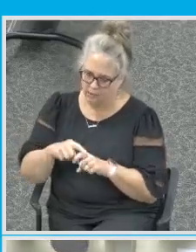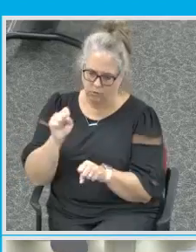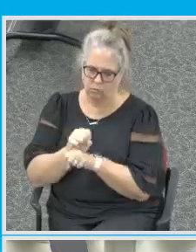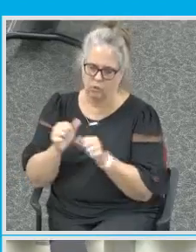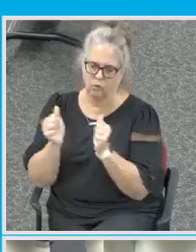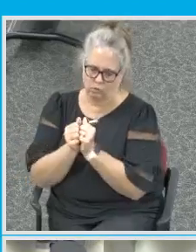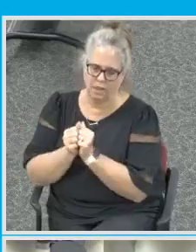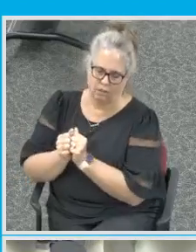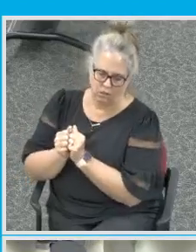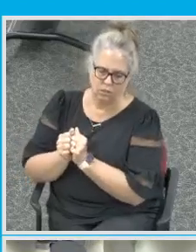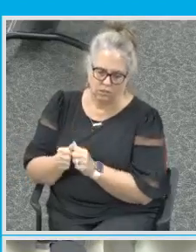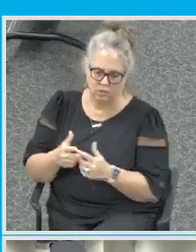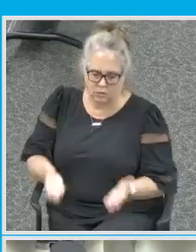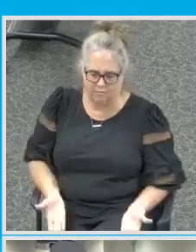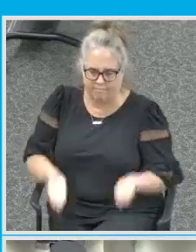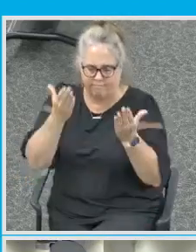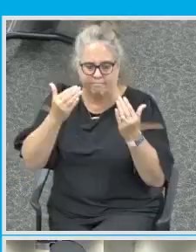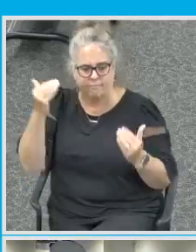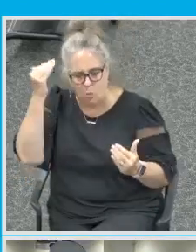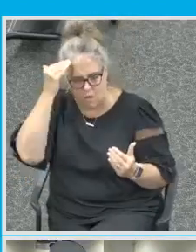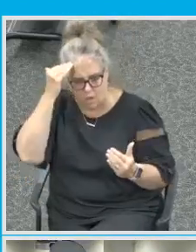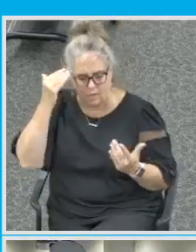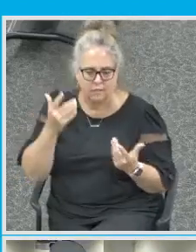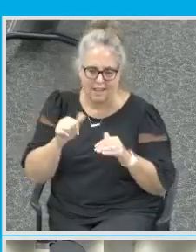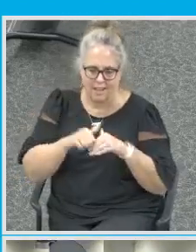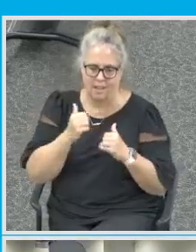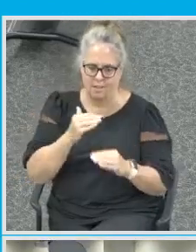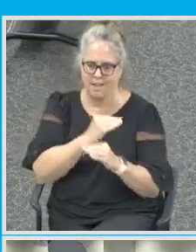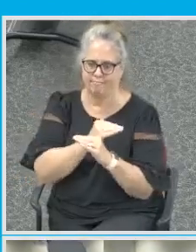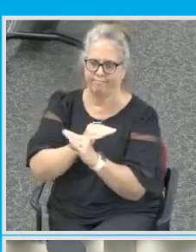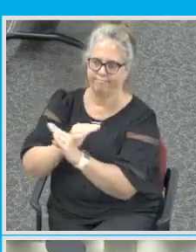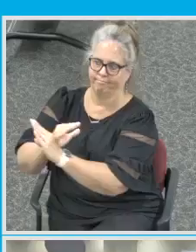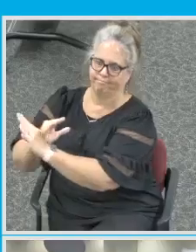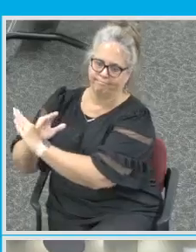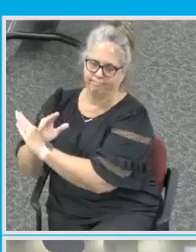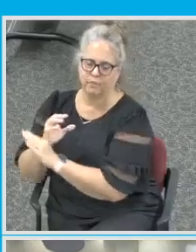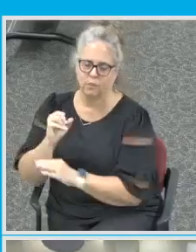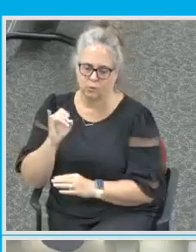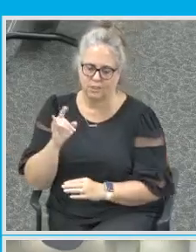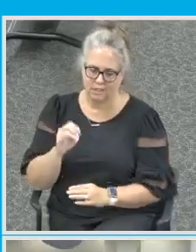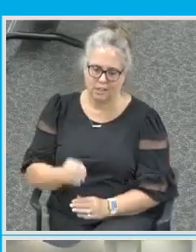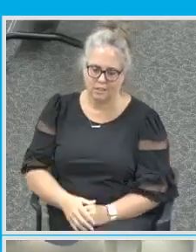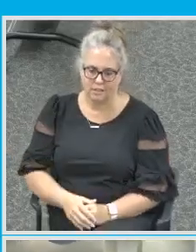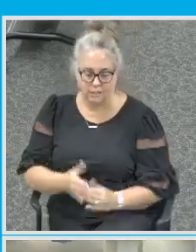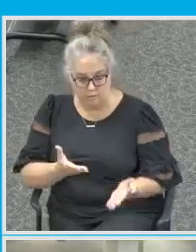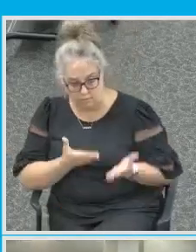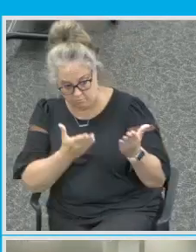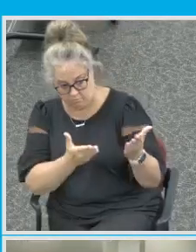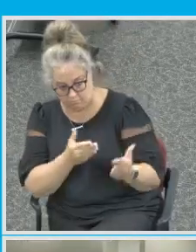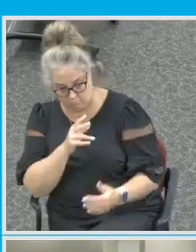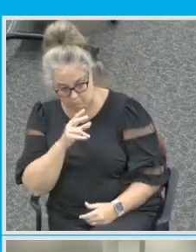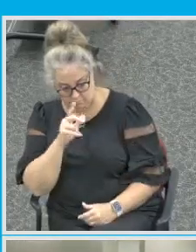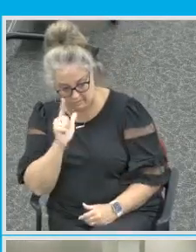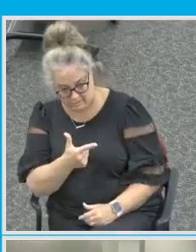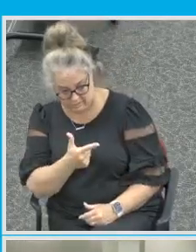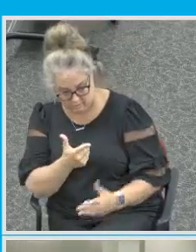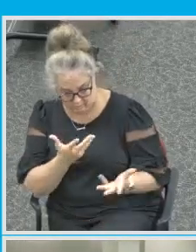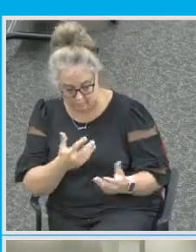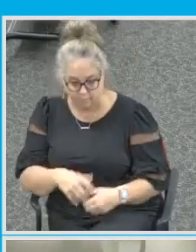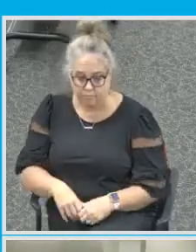take action, and prevent suicide. Moved, seconded, and adopted by the El Paso County Board of Health at its meeting held on August